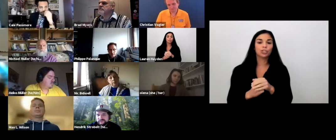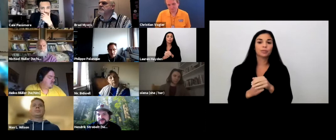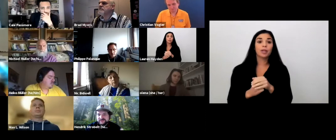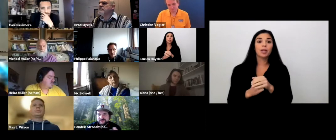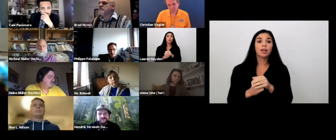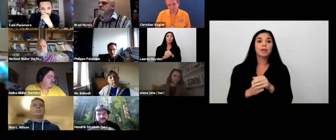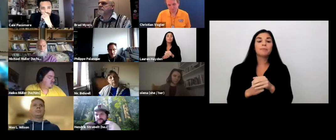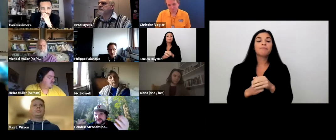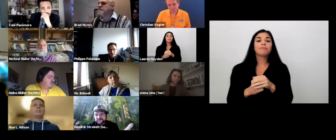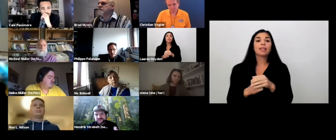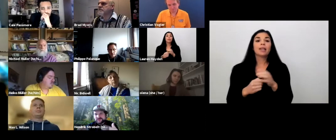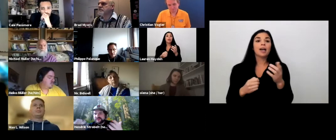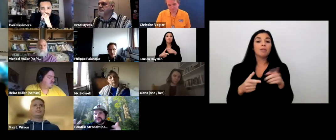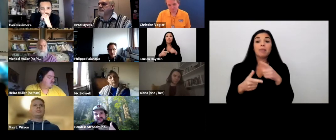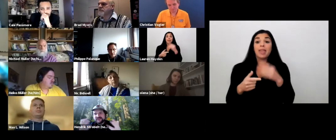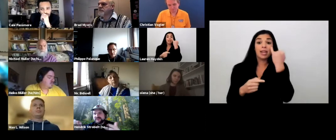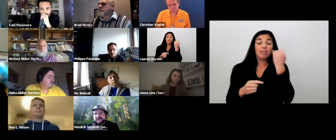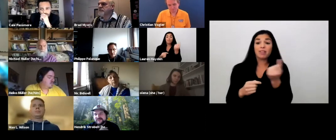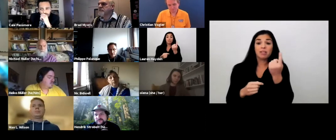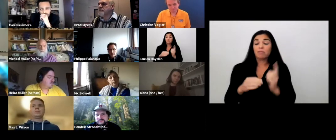name. Yeah. So if something comes in between,